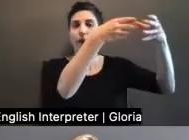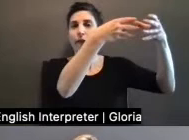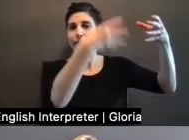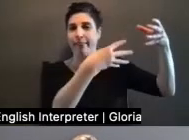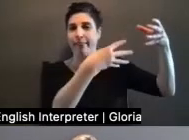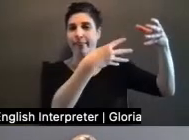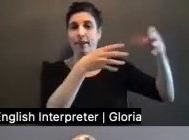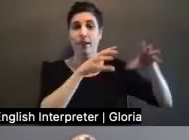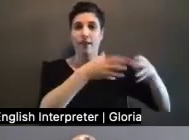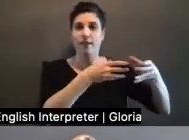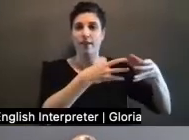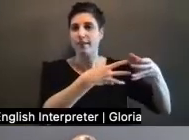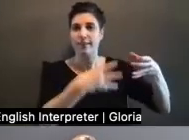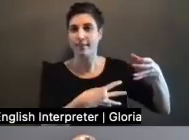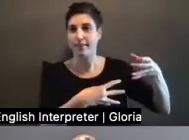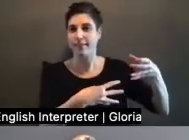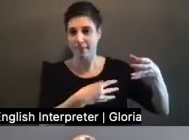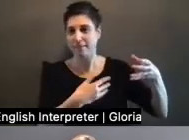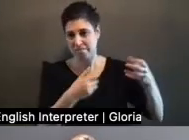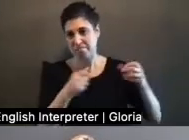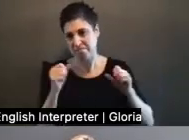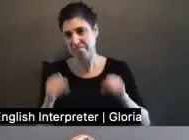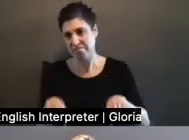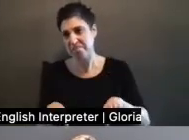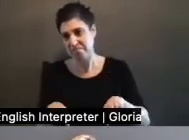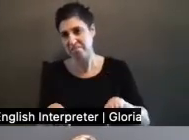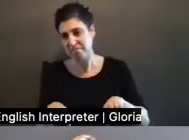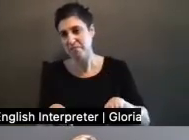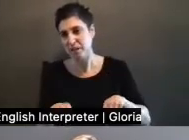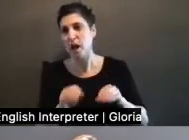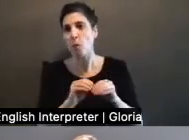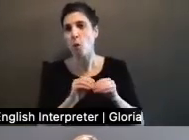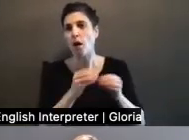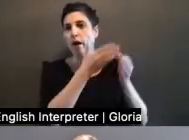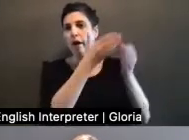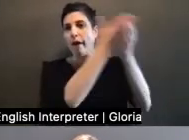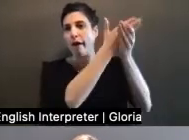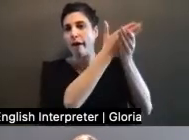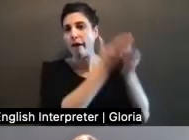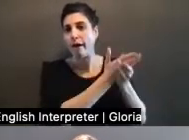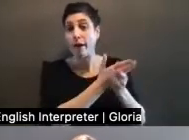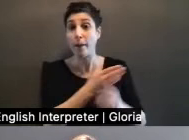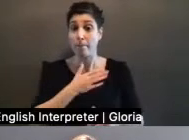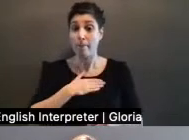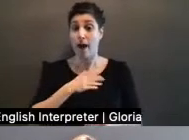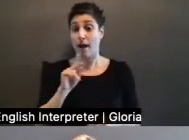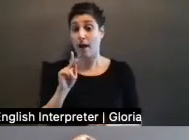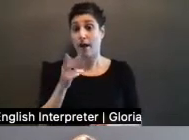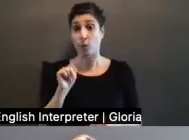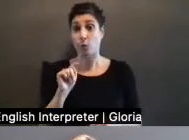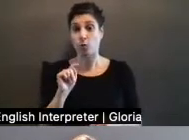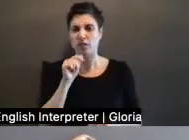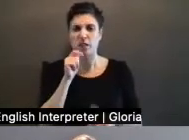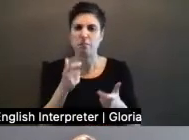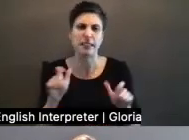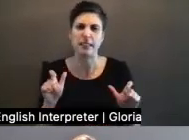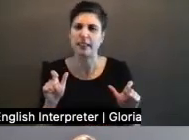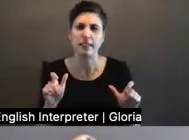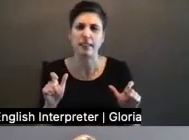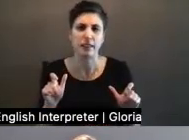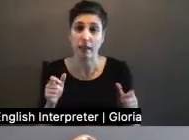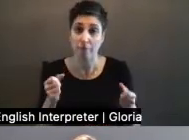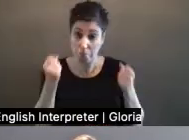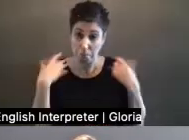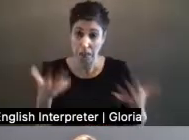group those things together and organize them. You will see my Kahoot is not very big. I do not have too many of those. I sometimes